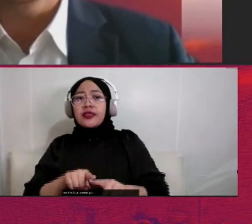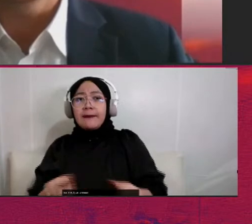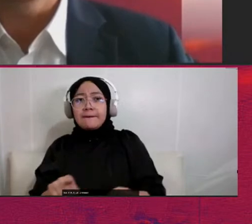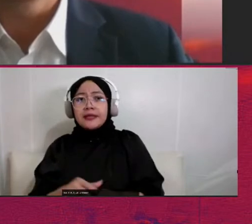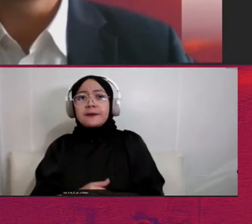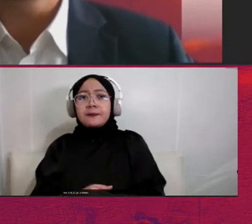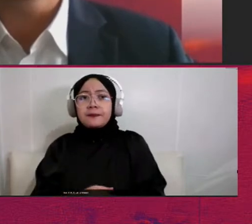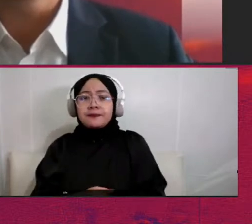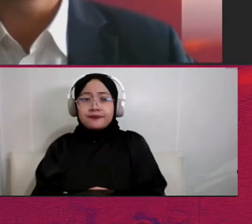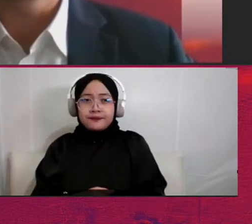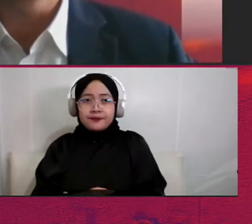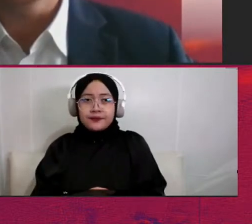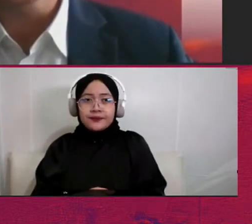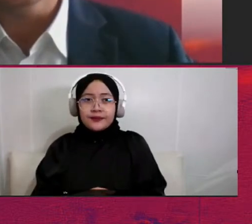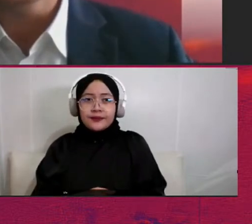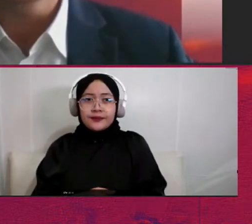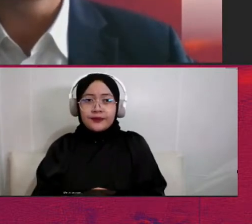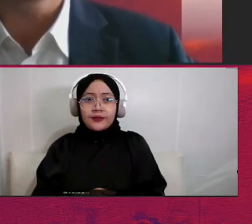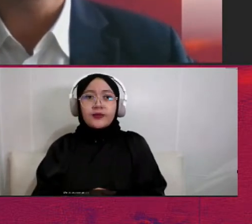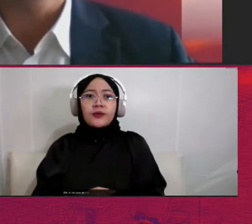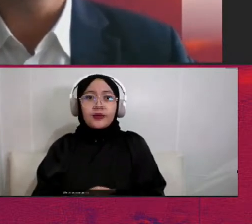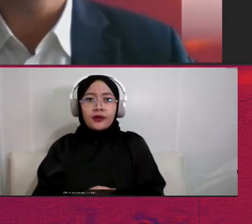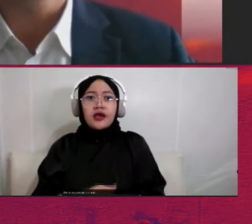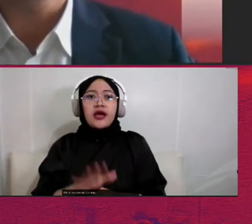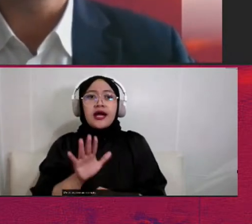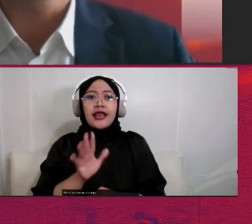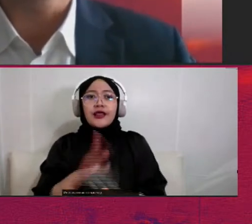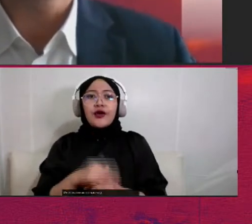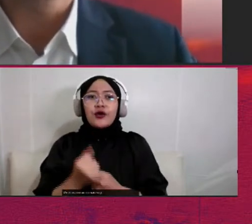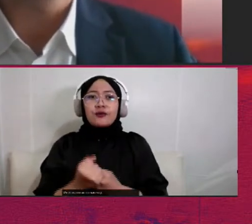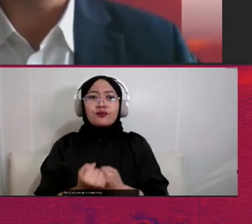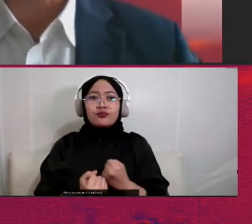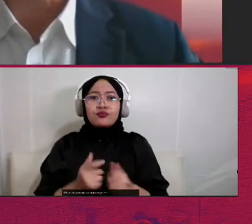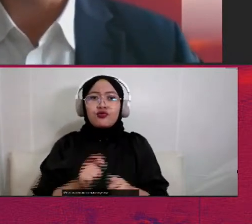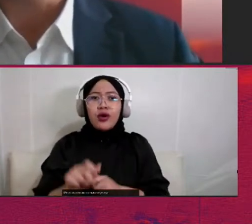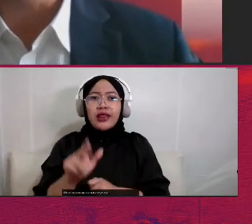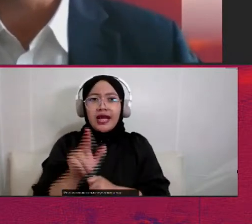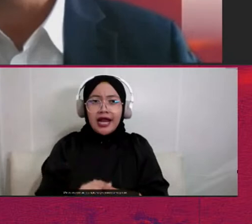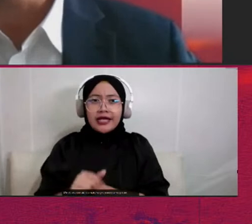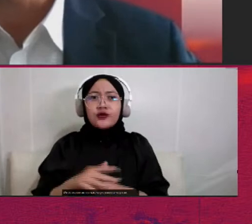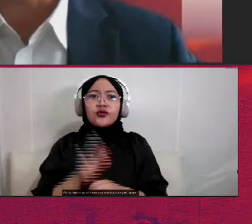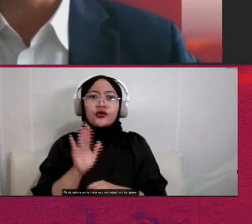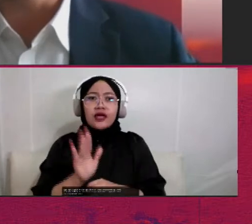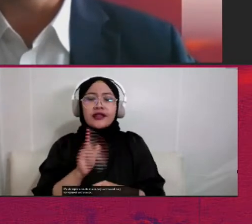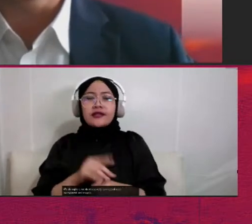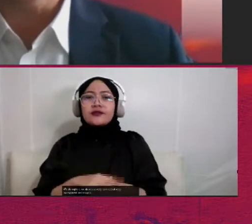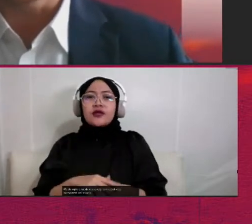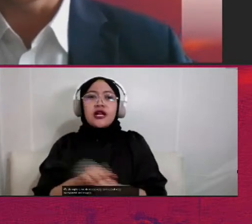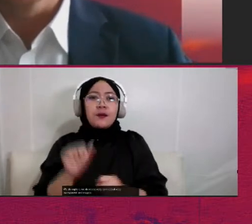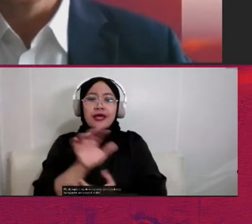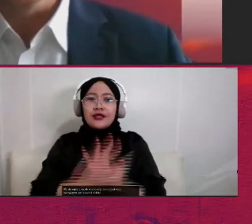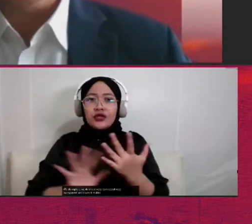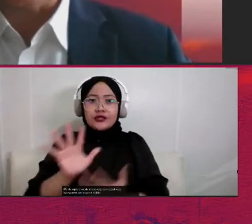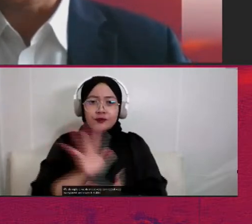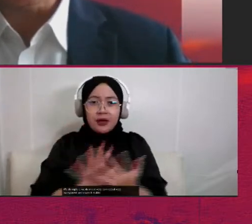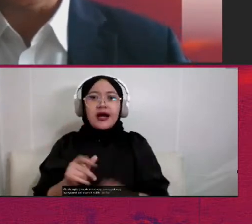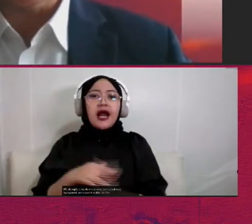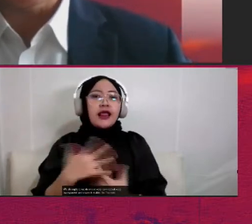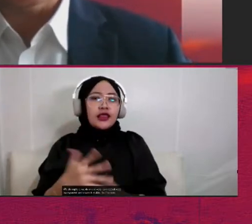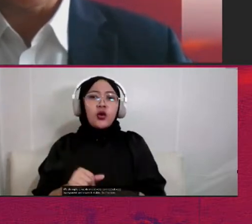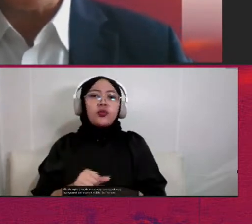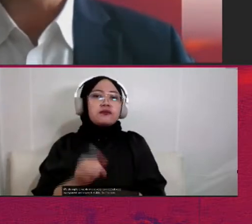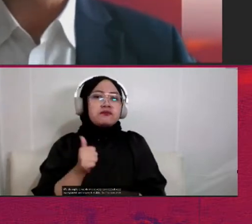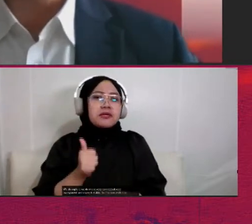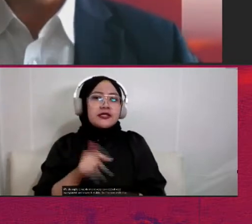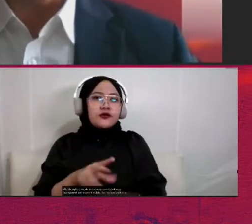avenue we do explore, we do make we make it very transparent and very visible. So I